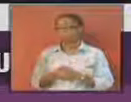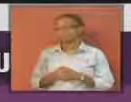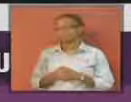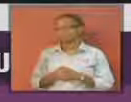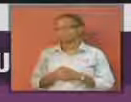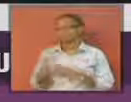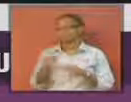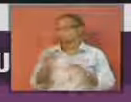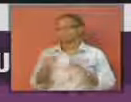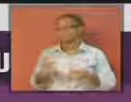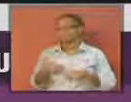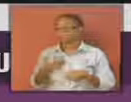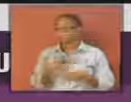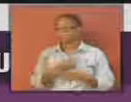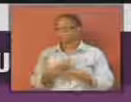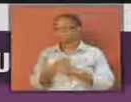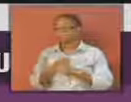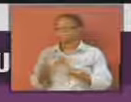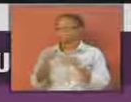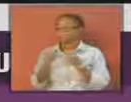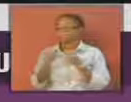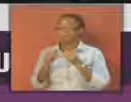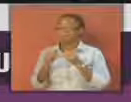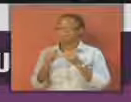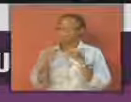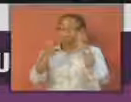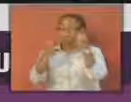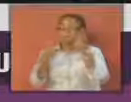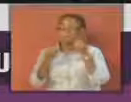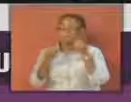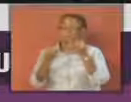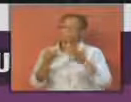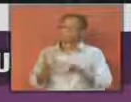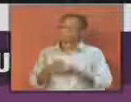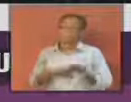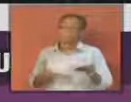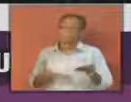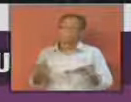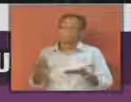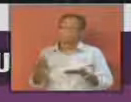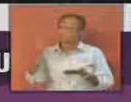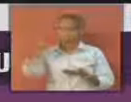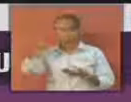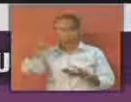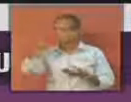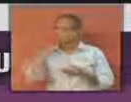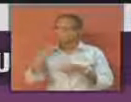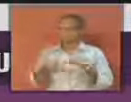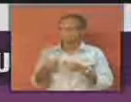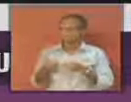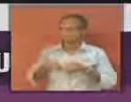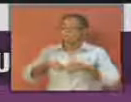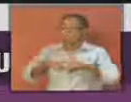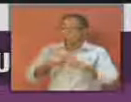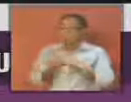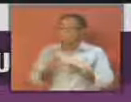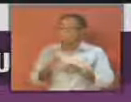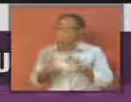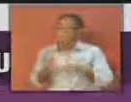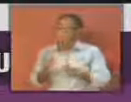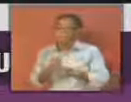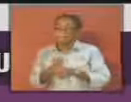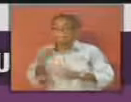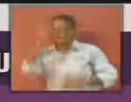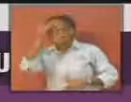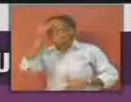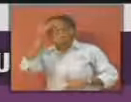further analysis on what the contact tracing is saying about the sources of infections? We did see some of it being in the workplace and the homes coming out in the